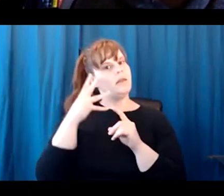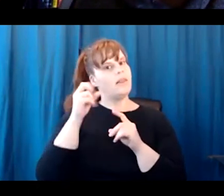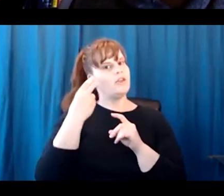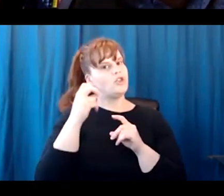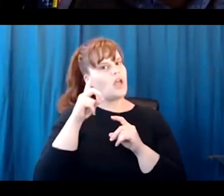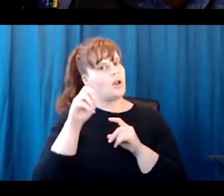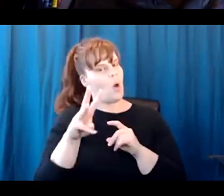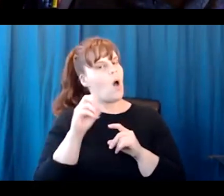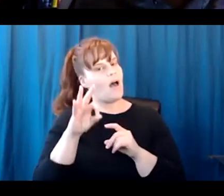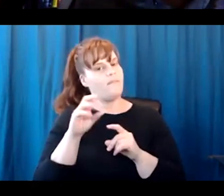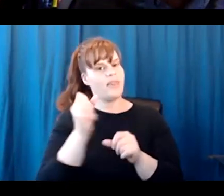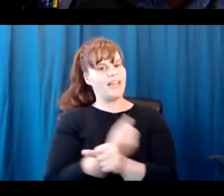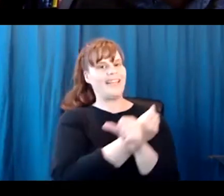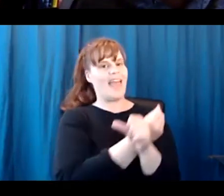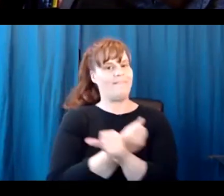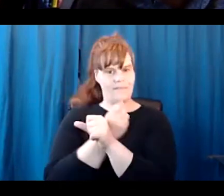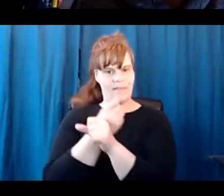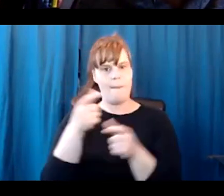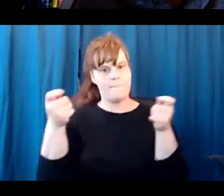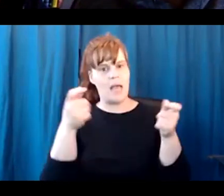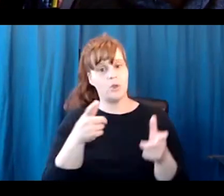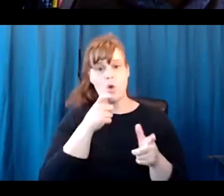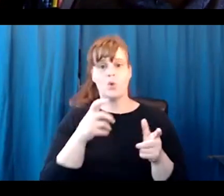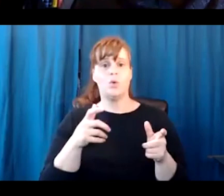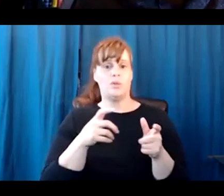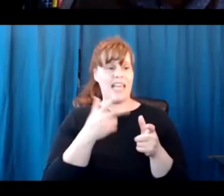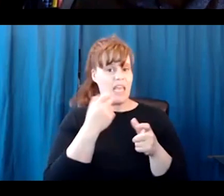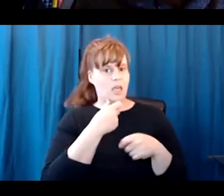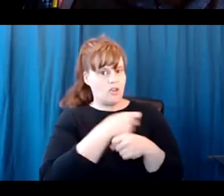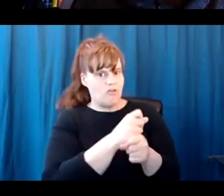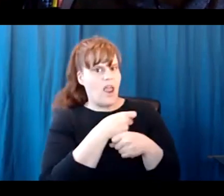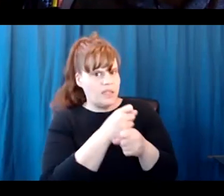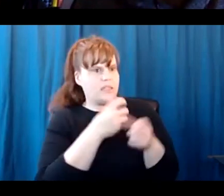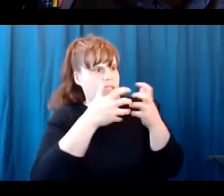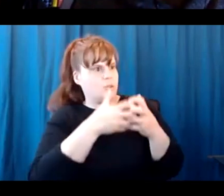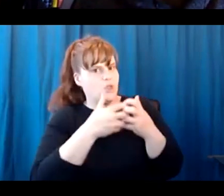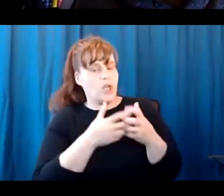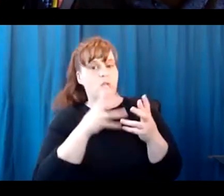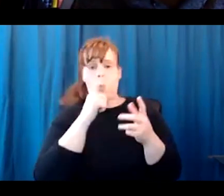create born slaves whose entire purpose is to generate profit.